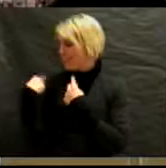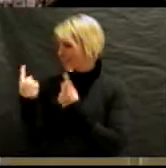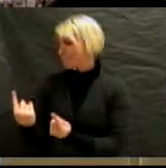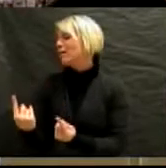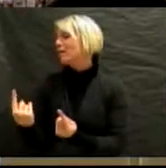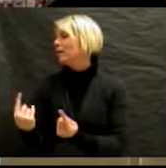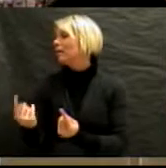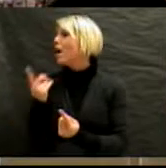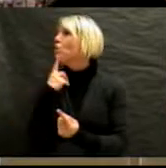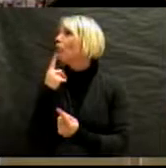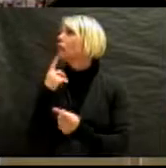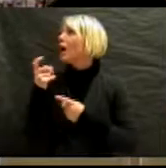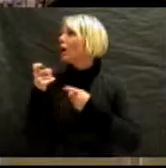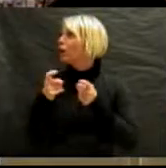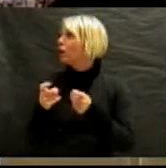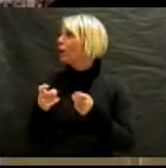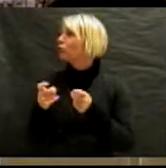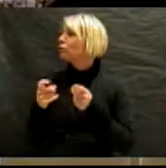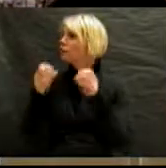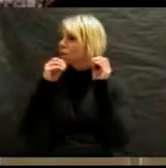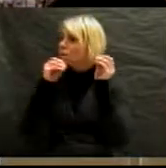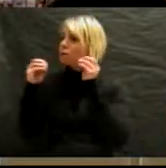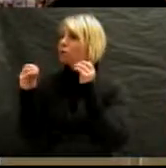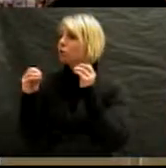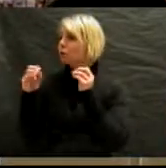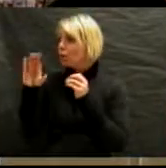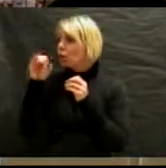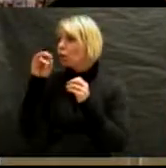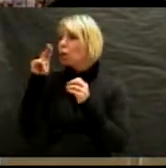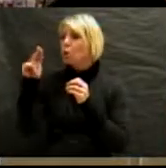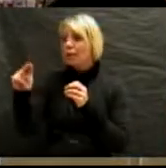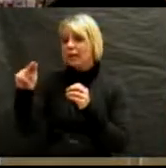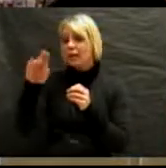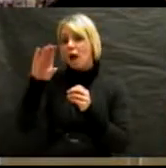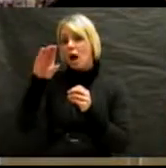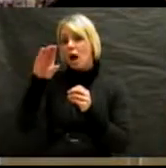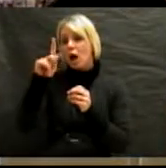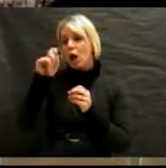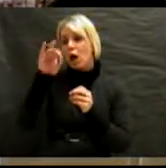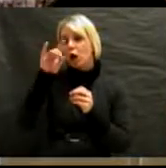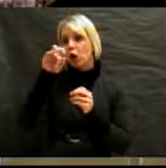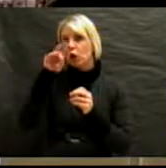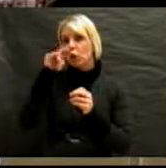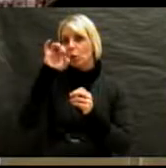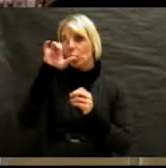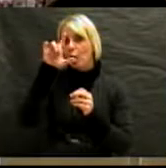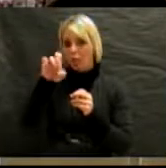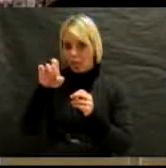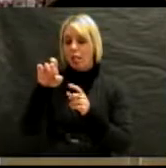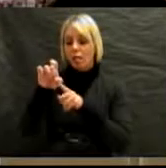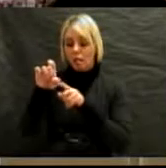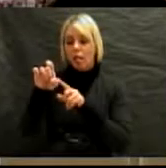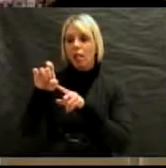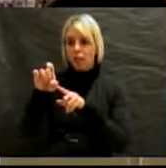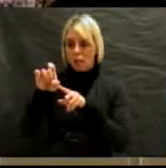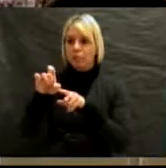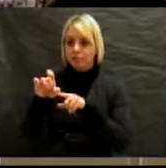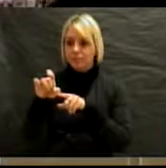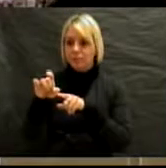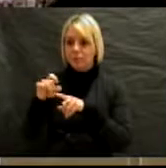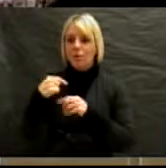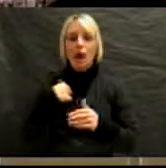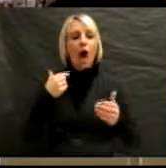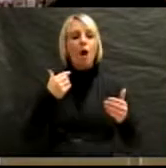LEA. All right. So I will entertain a motion to approve Colleen Cardenuto, our Director of Teaching and